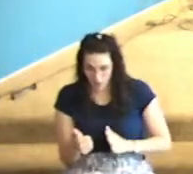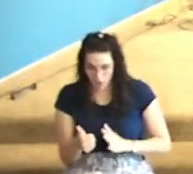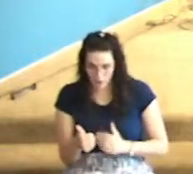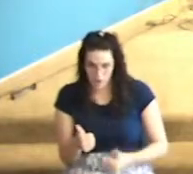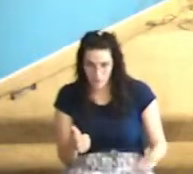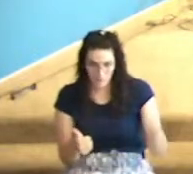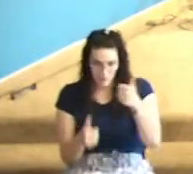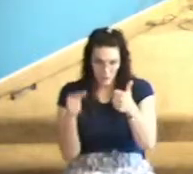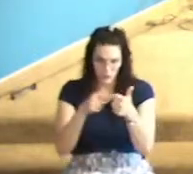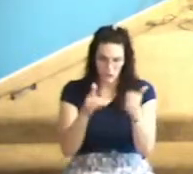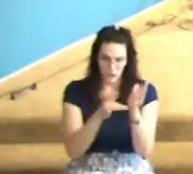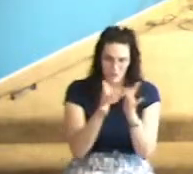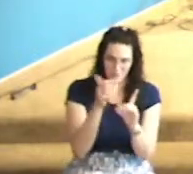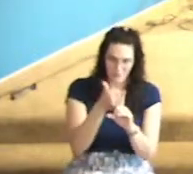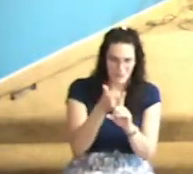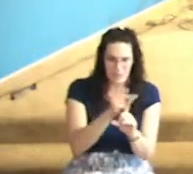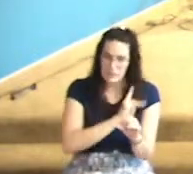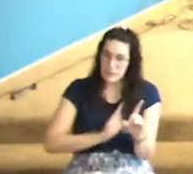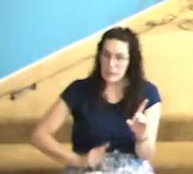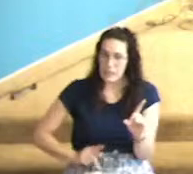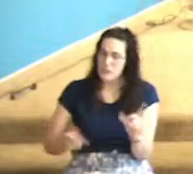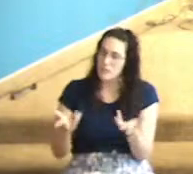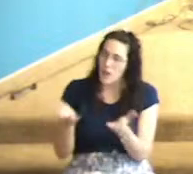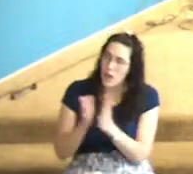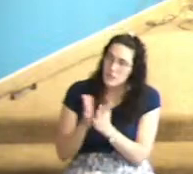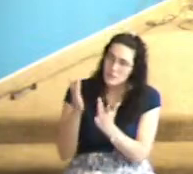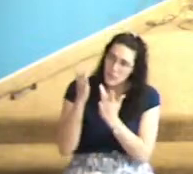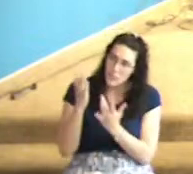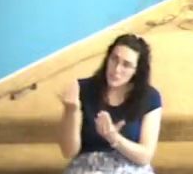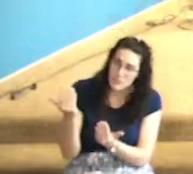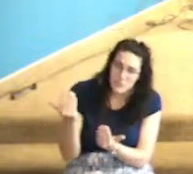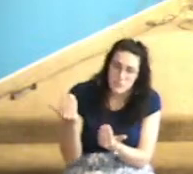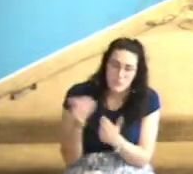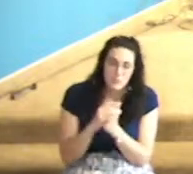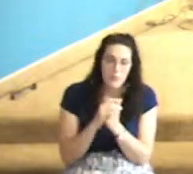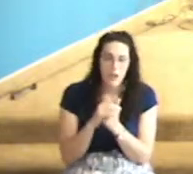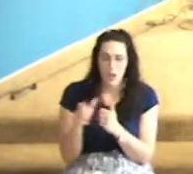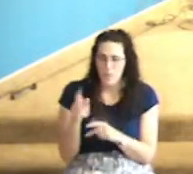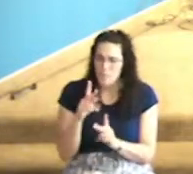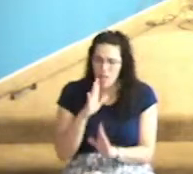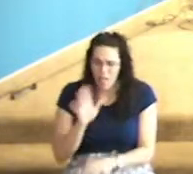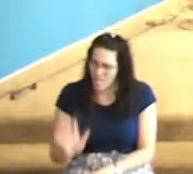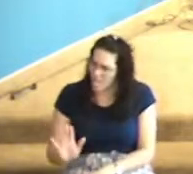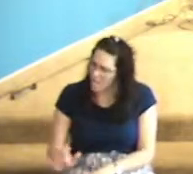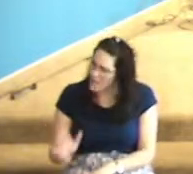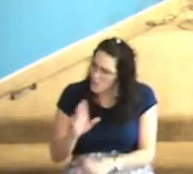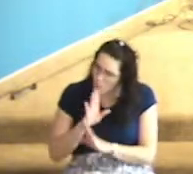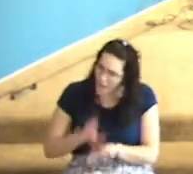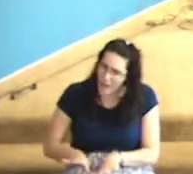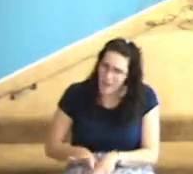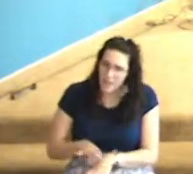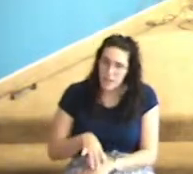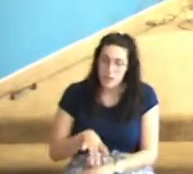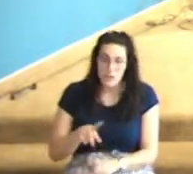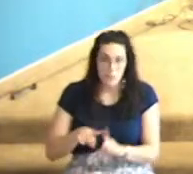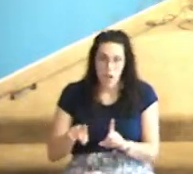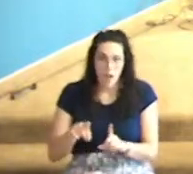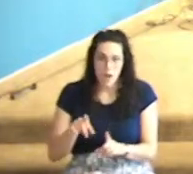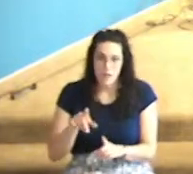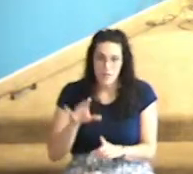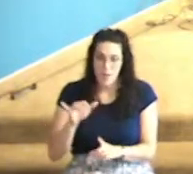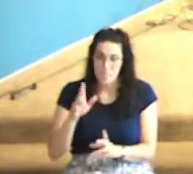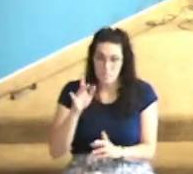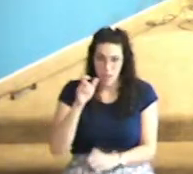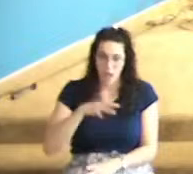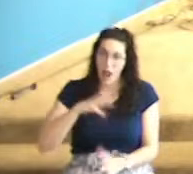king. Have mercy on me." The people around him, hey, say, "Be quiet." But he shouted all the